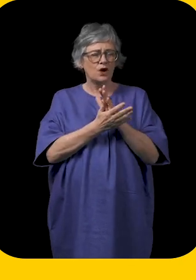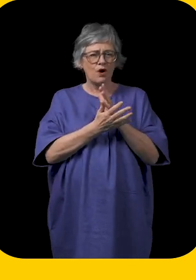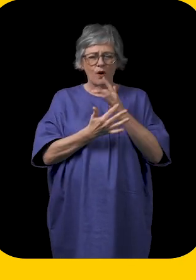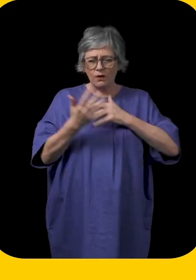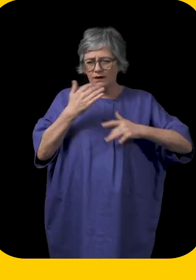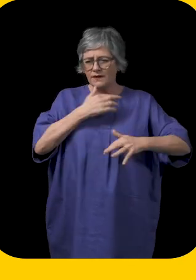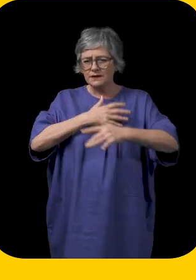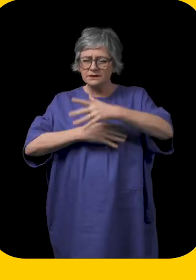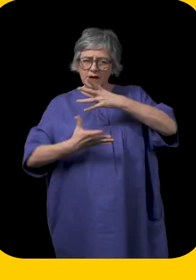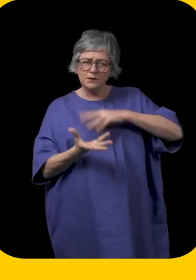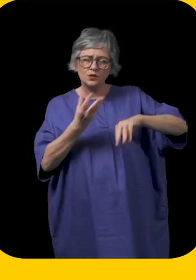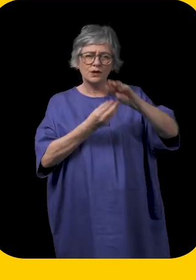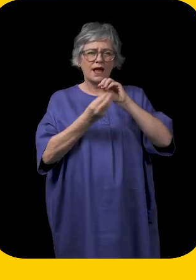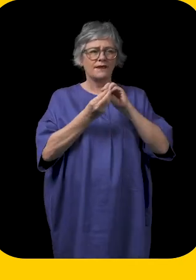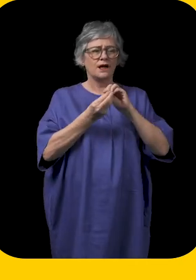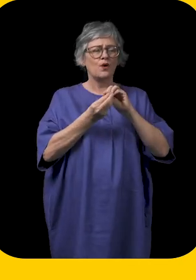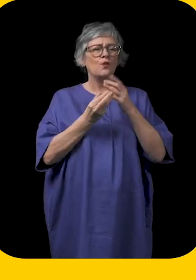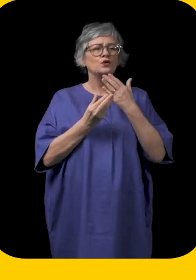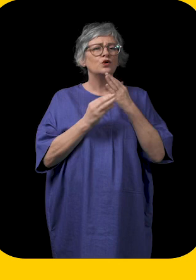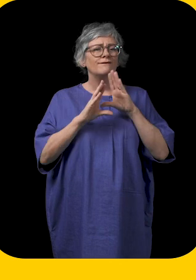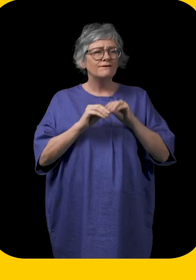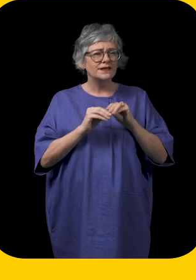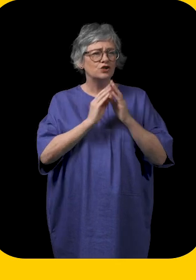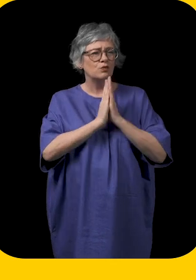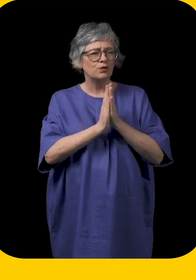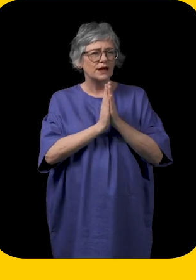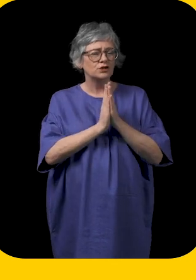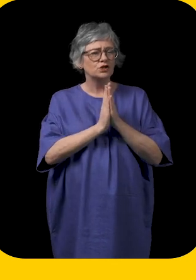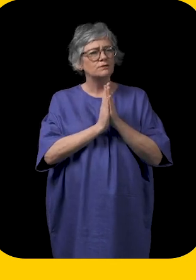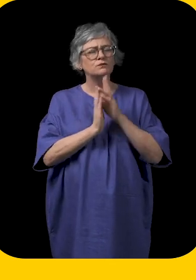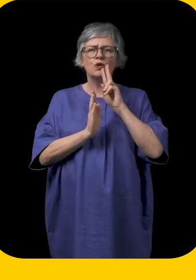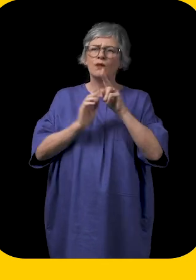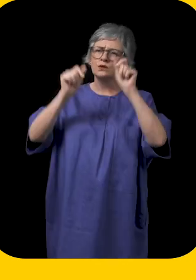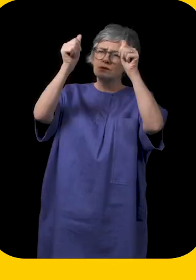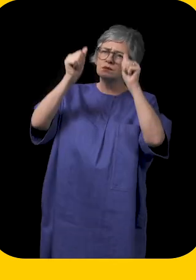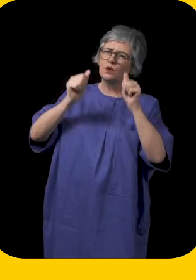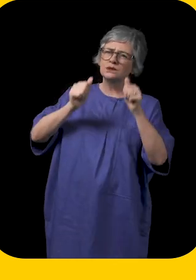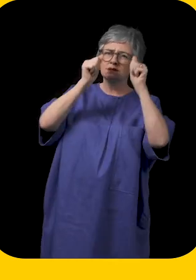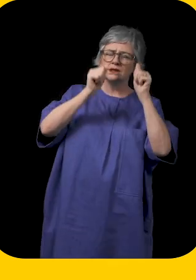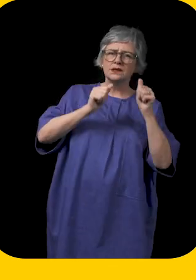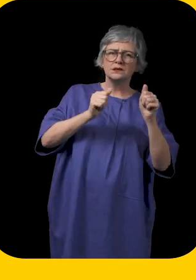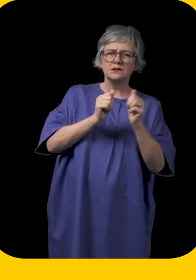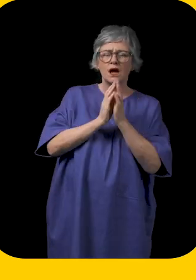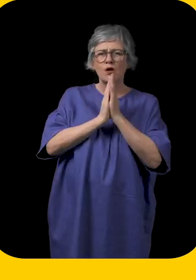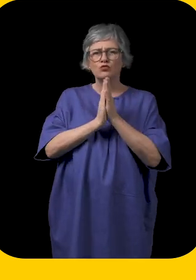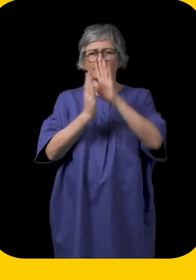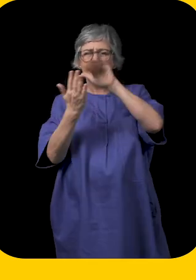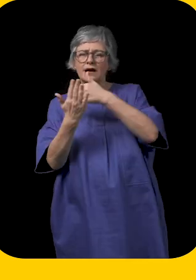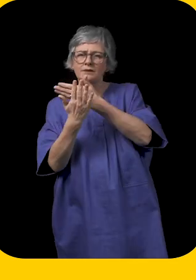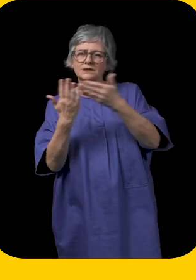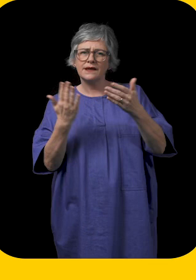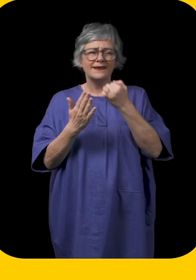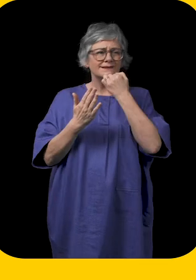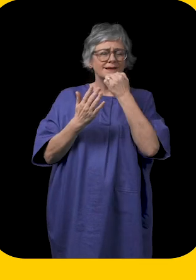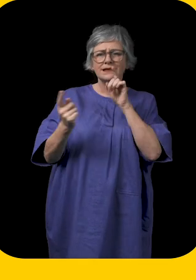her coming together. When she finished praying, she looked at the notices on the notice board, the prayer timetable,